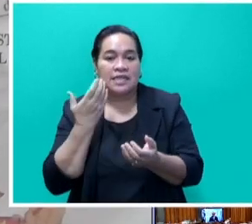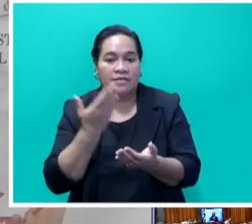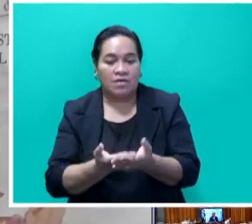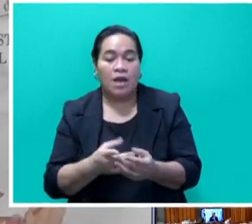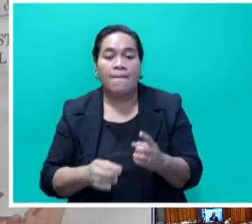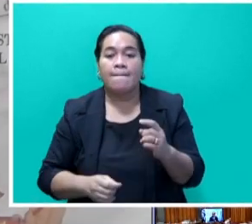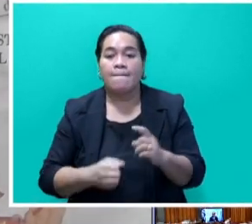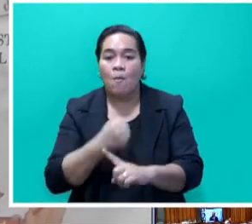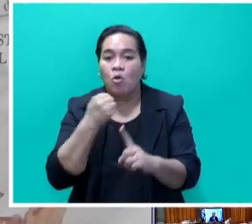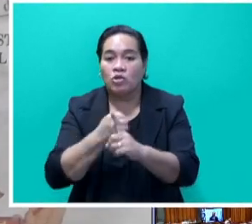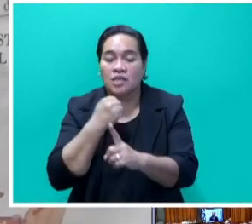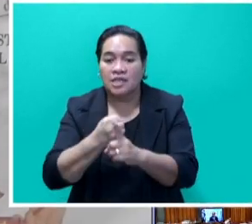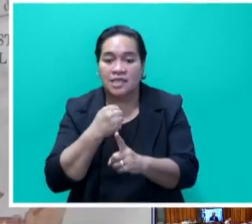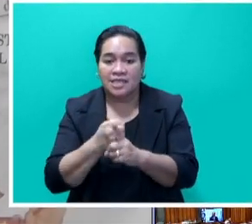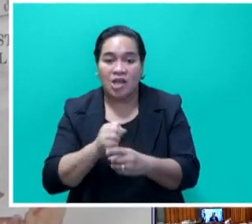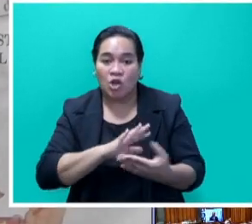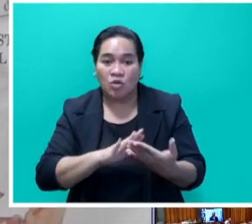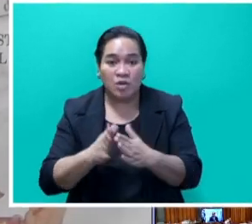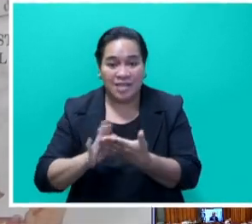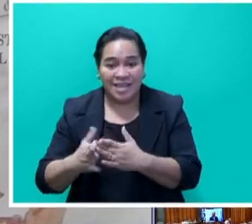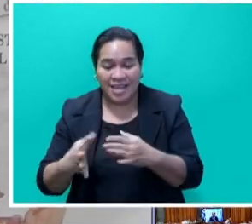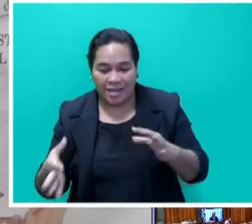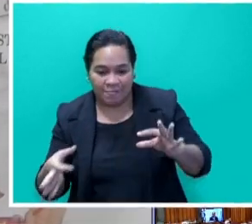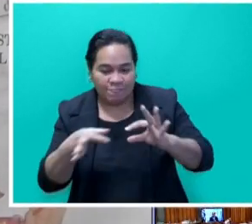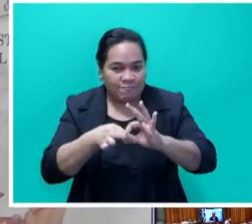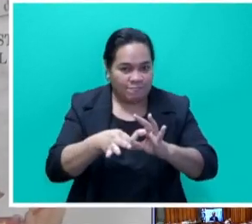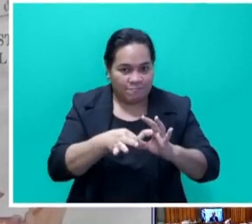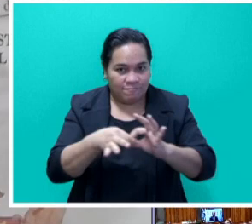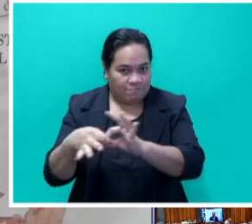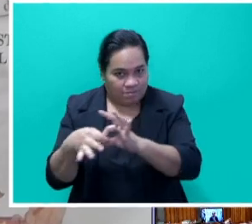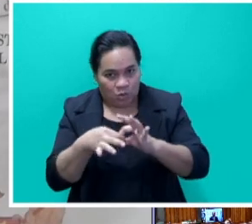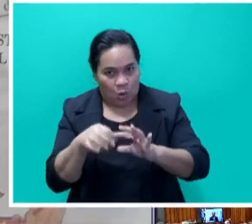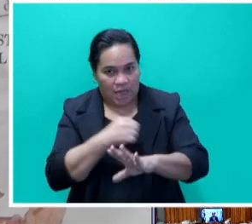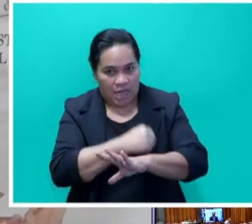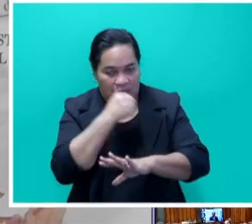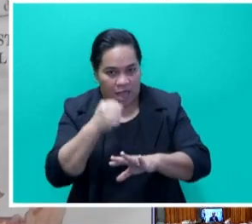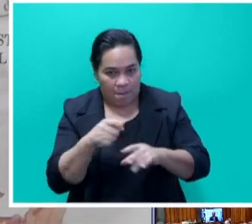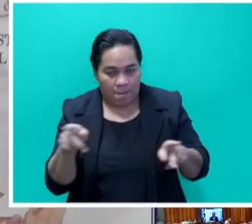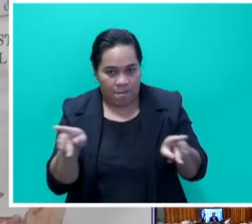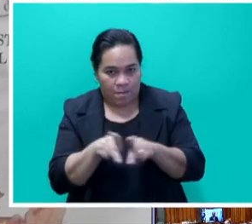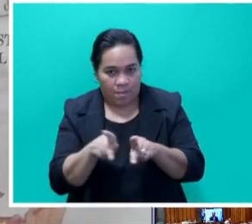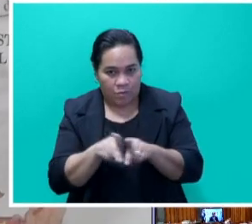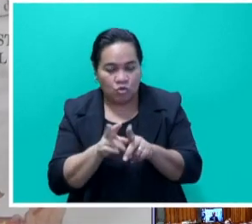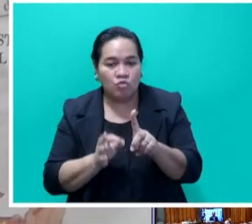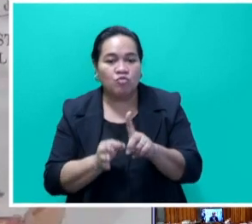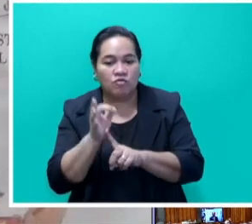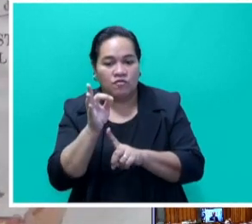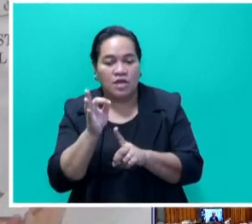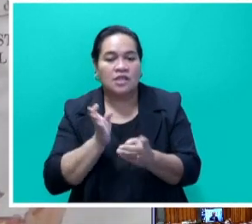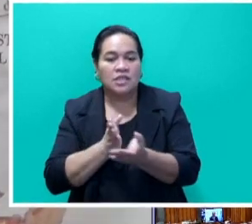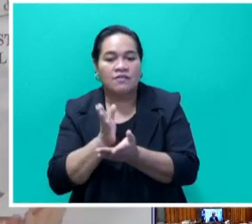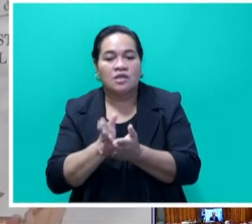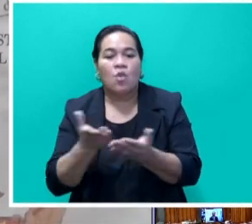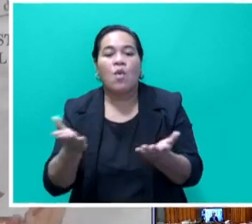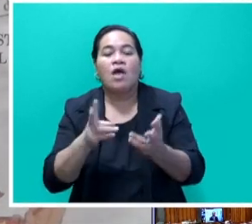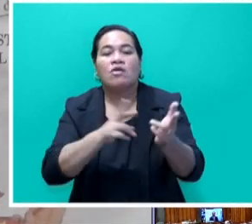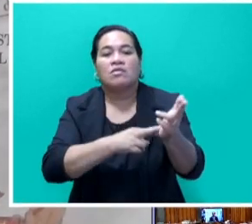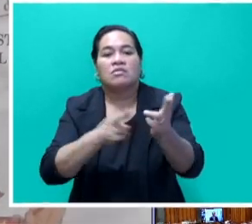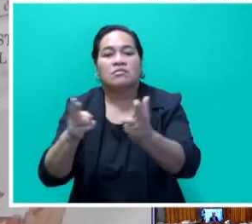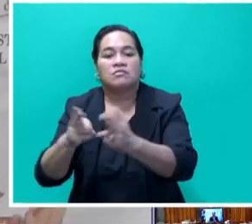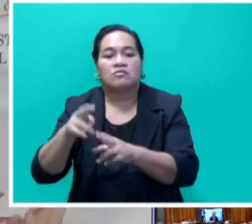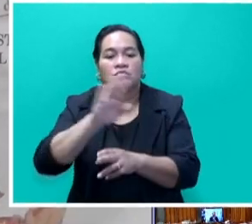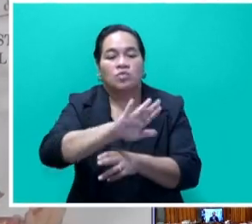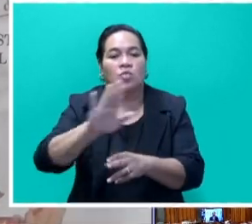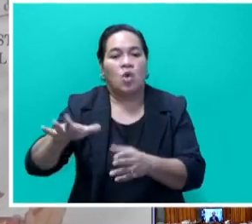community and government partnership programs in our bid to improve our service delivery in the rural